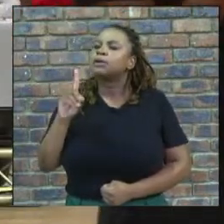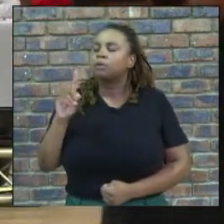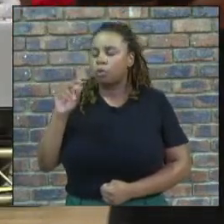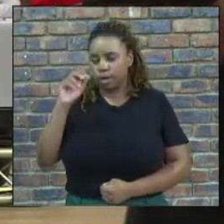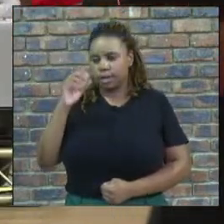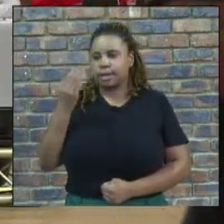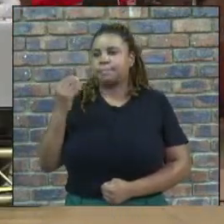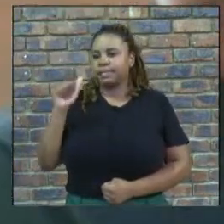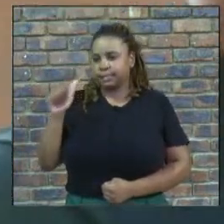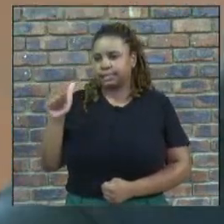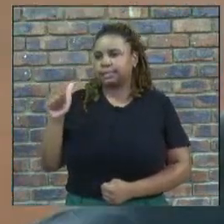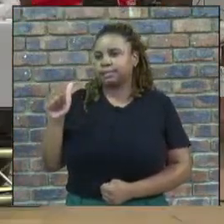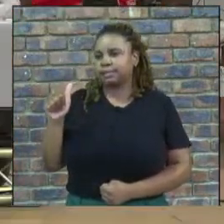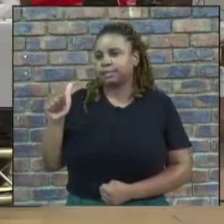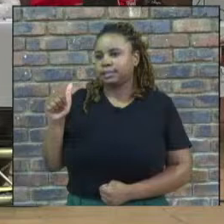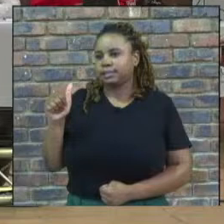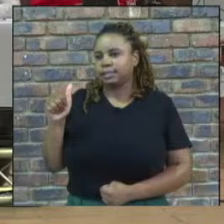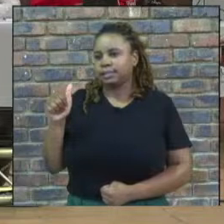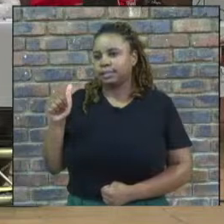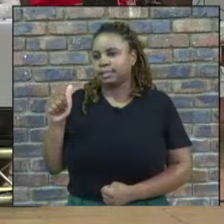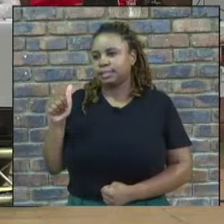6.